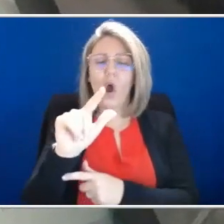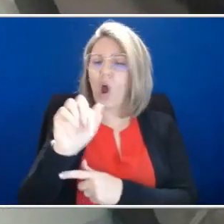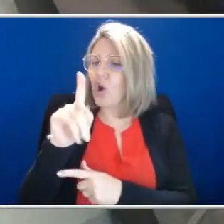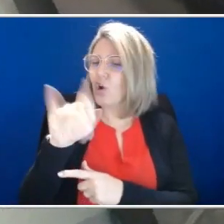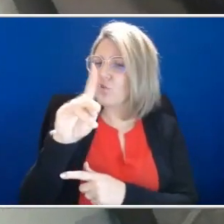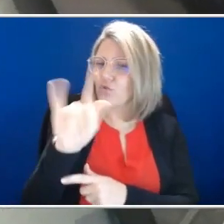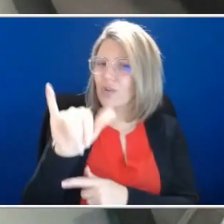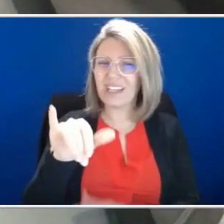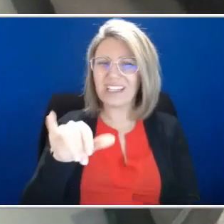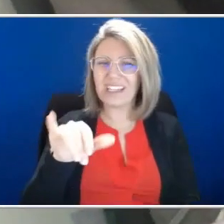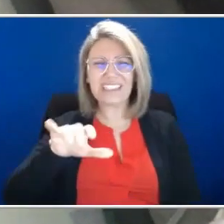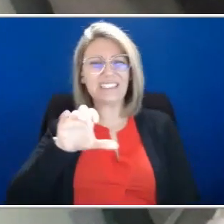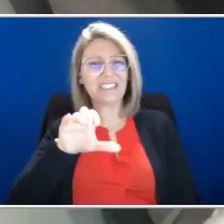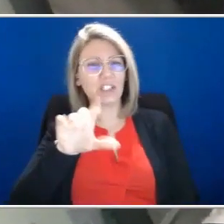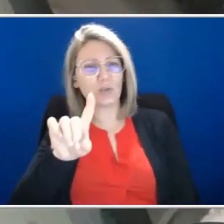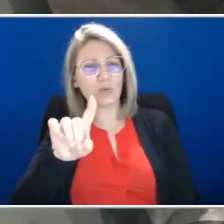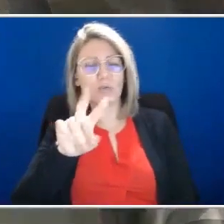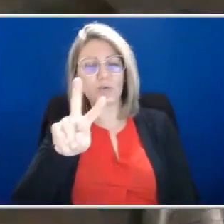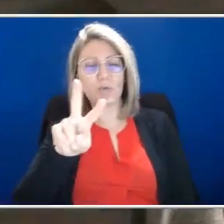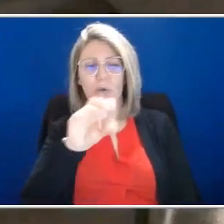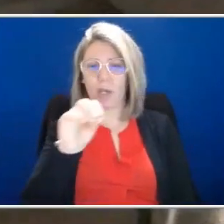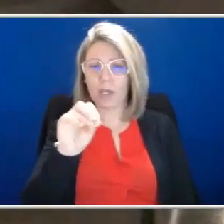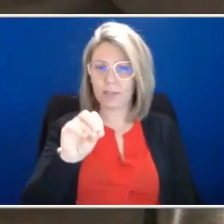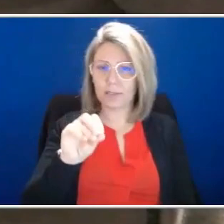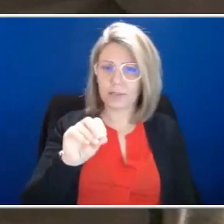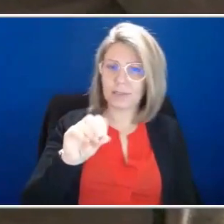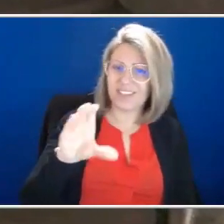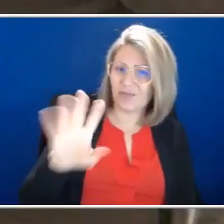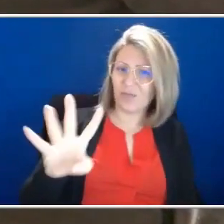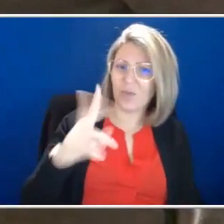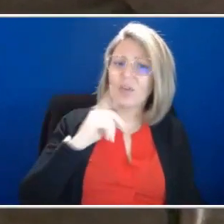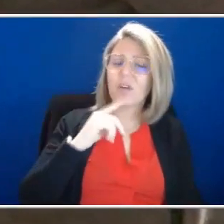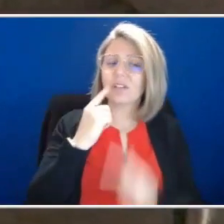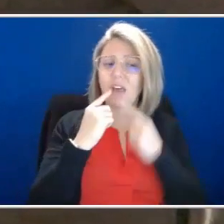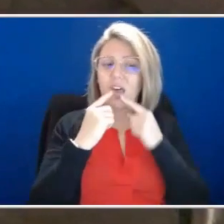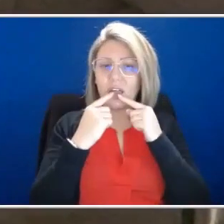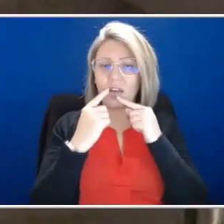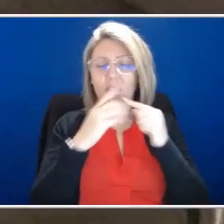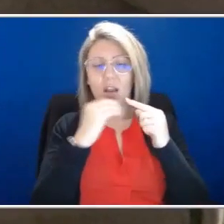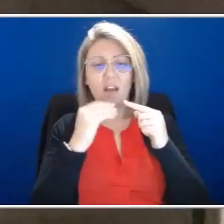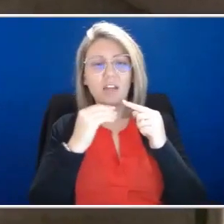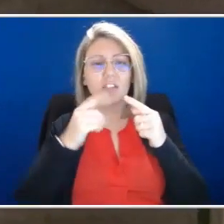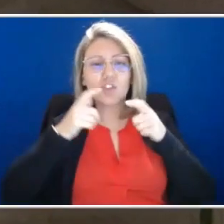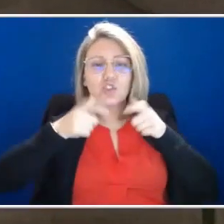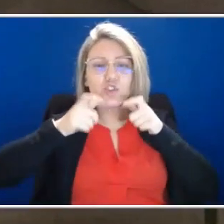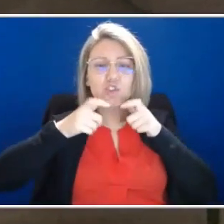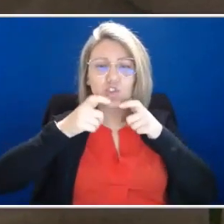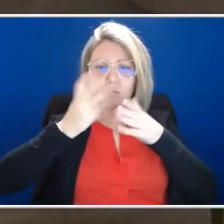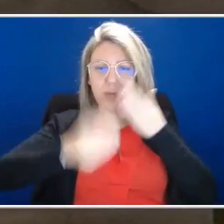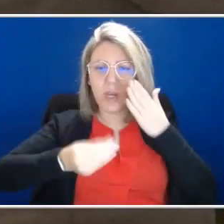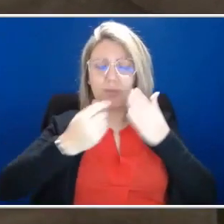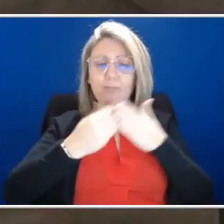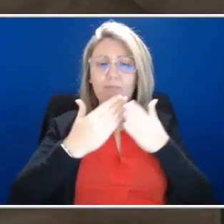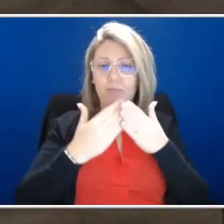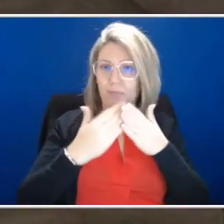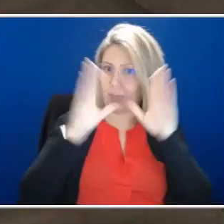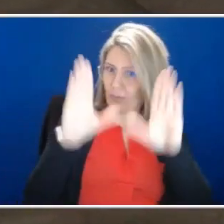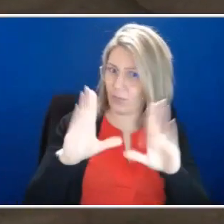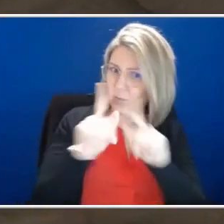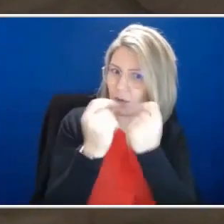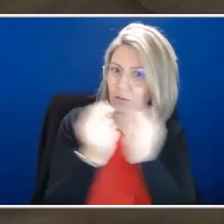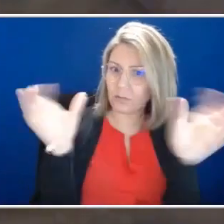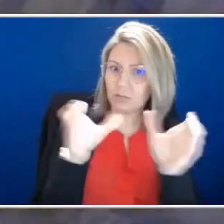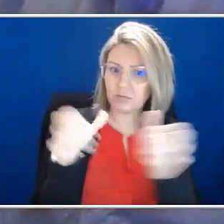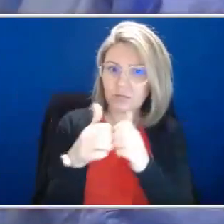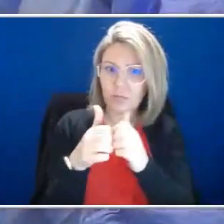Several teeth and part of his tongue and jaw gone. It would take an incredible team to put Kyle's face back together, and the doctors in Wichita